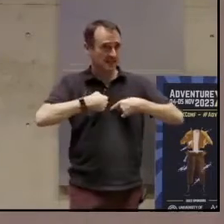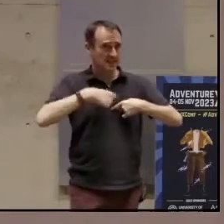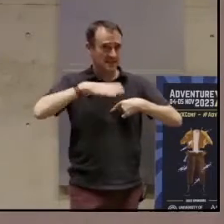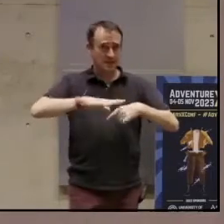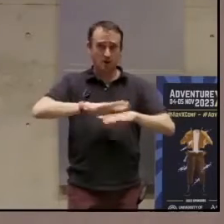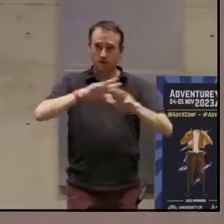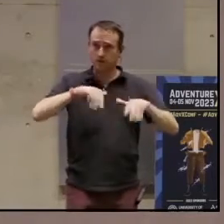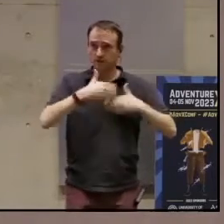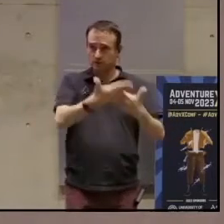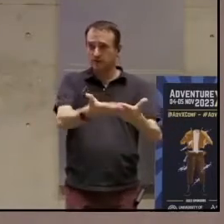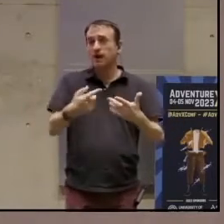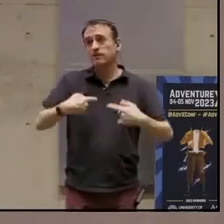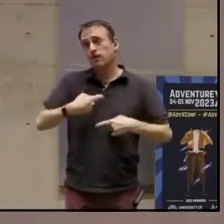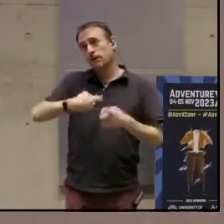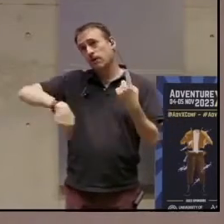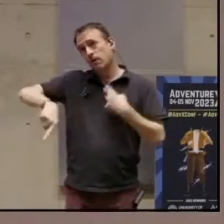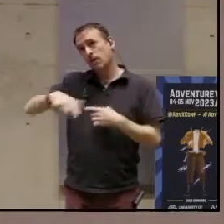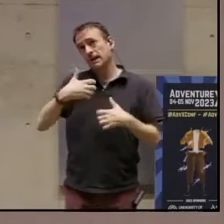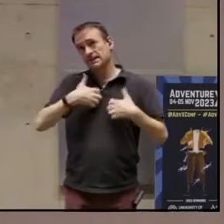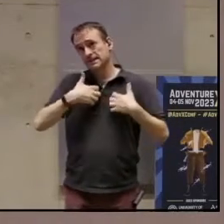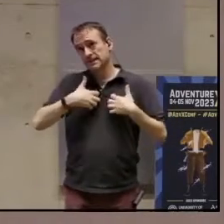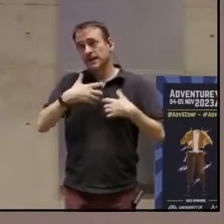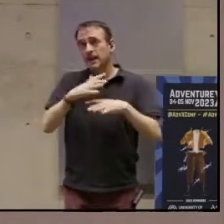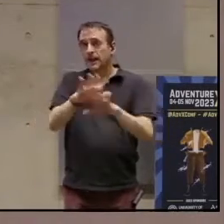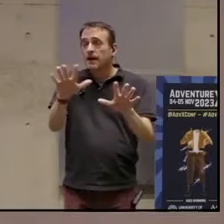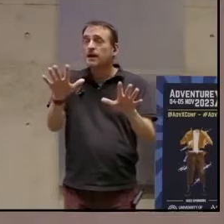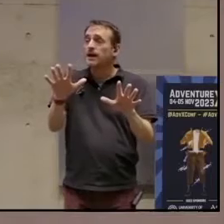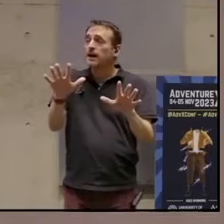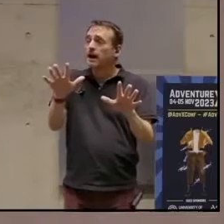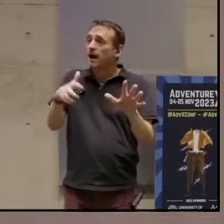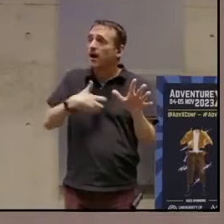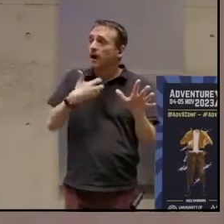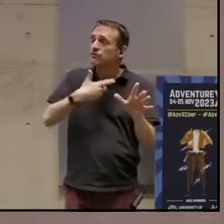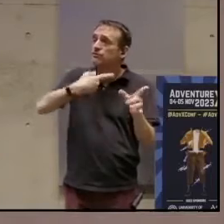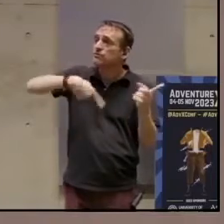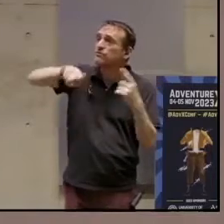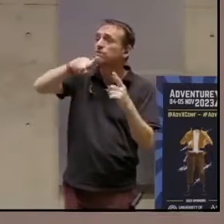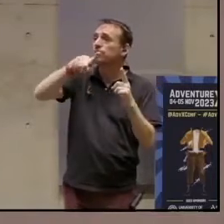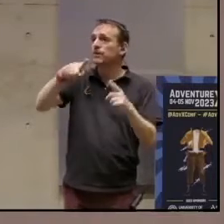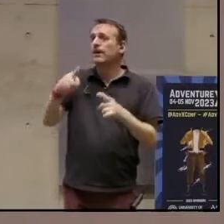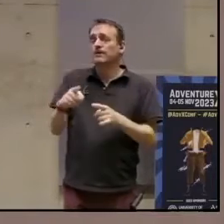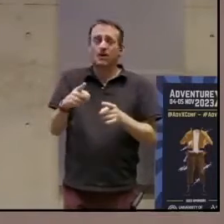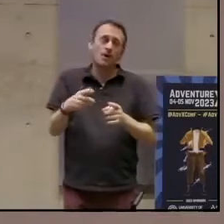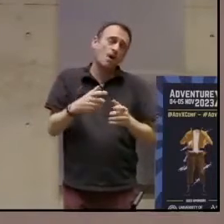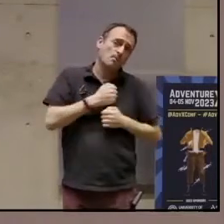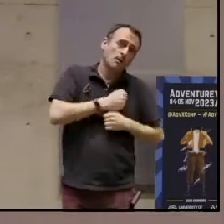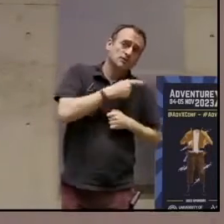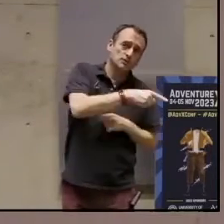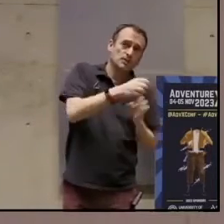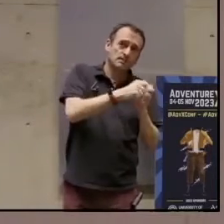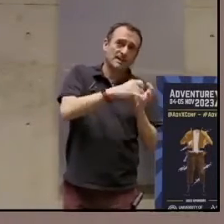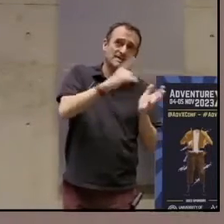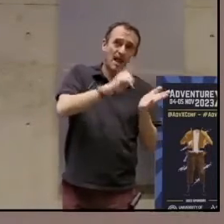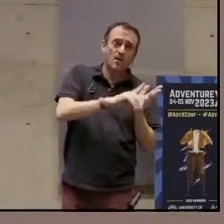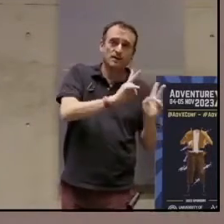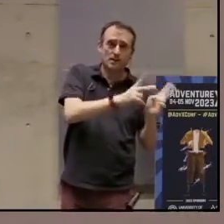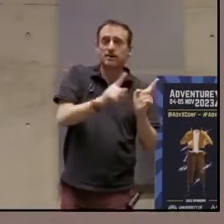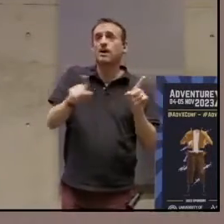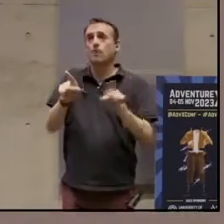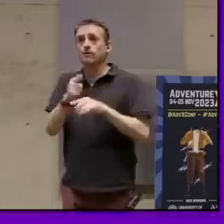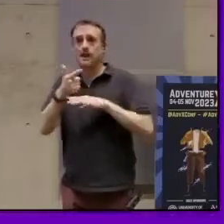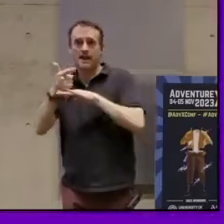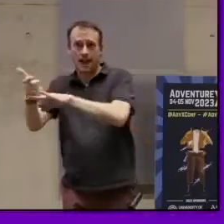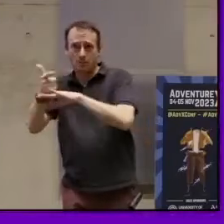irritate everyone in the room if the blinking X hasn't done it already. Apologies to the BSL interpreters and the camera crew. All right, you'll find out why in a